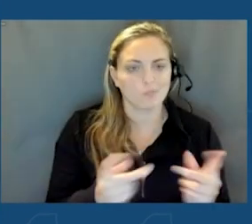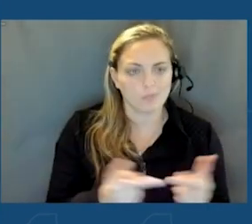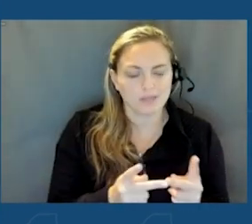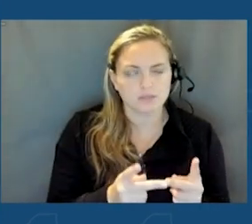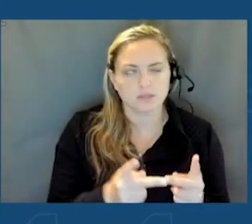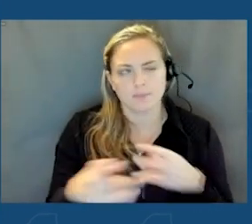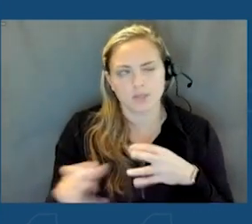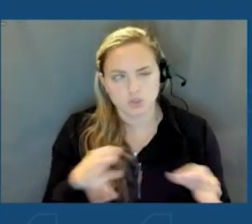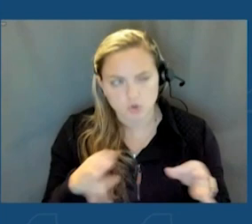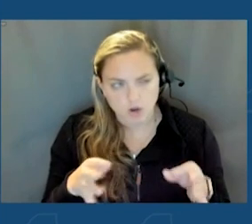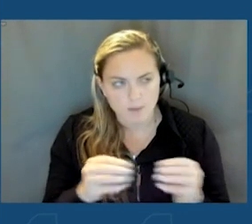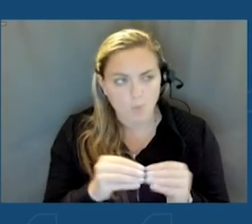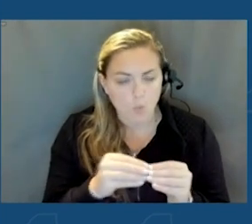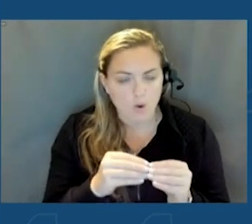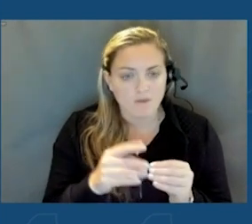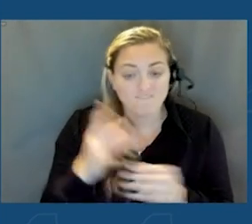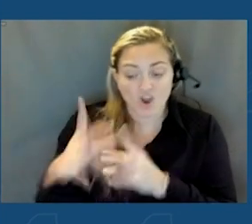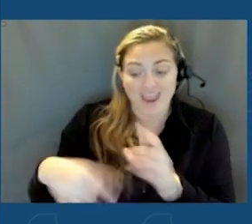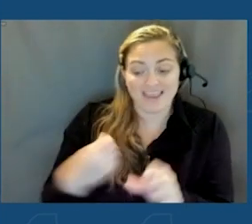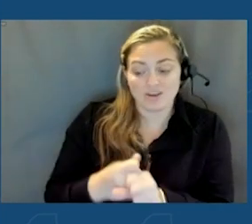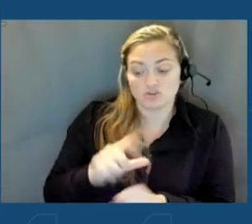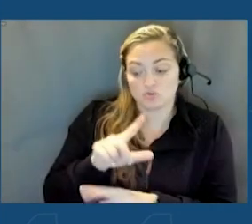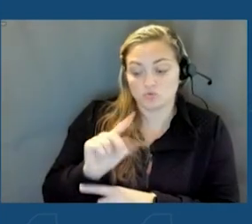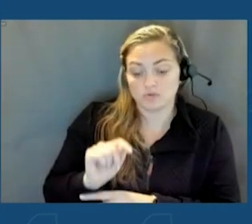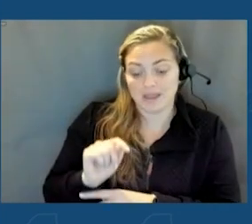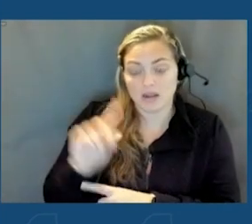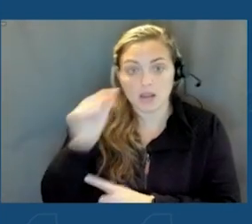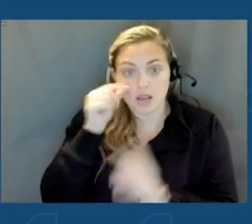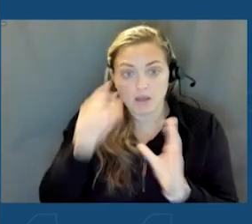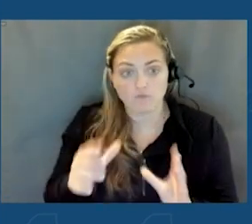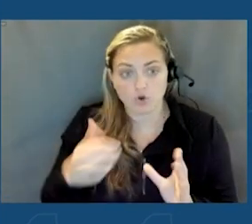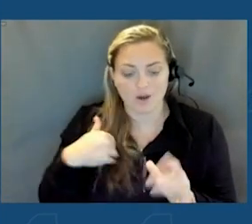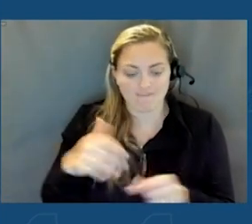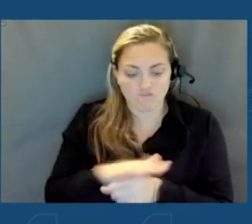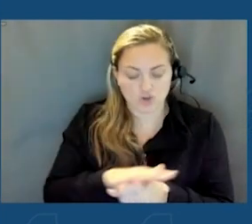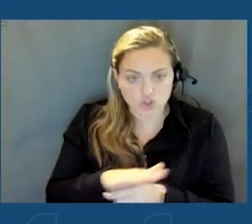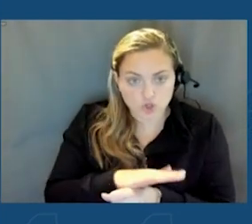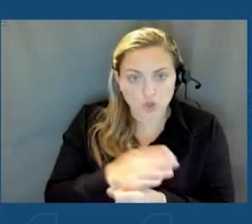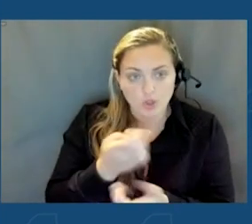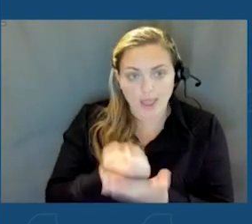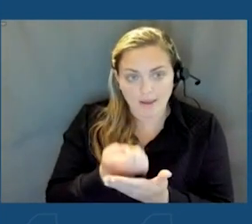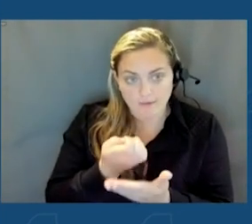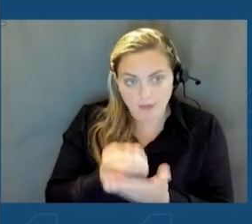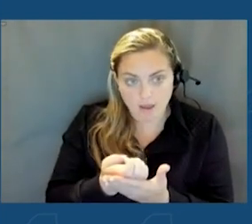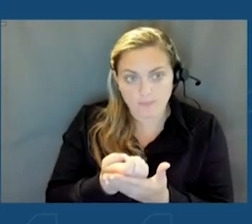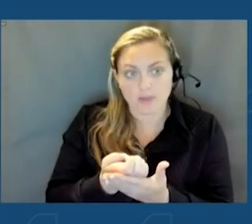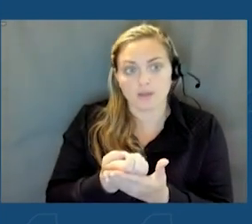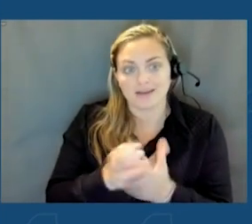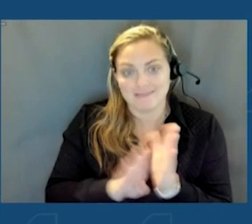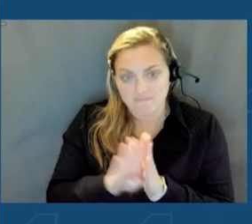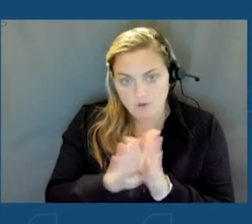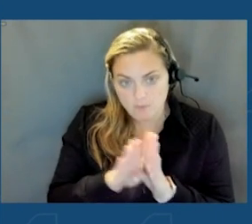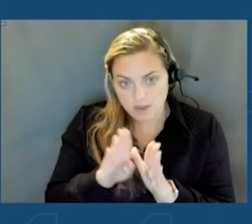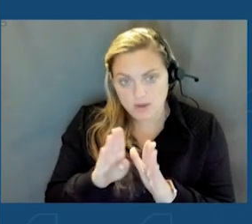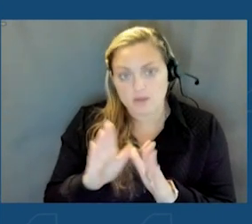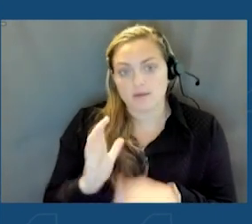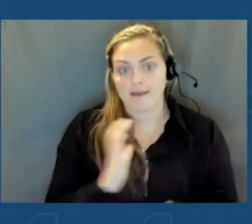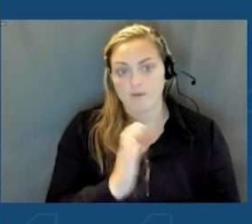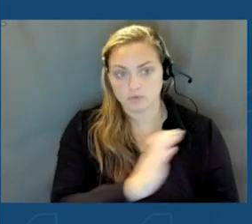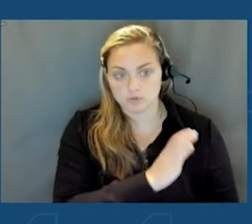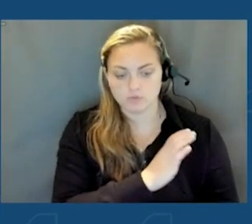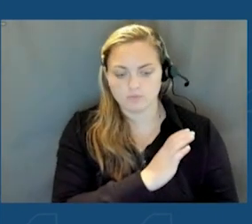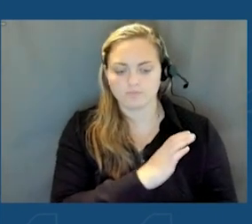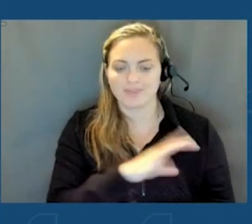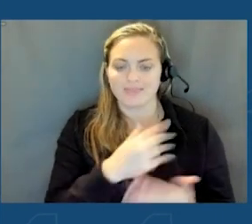For 8 years as Lieutenant Governor, I chaired what they call the Regional Economic Development Councils. It's the mechanism for people to go